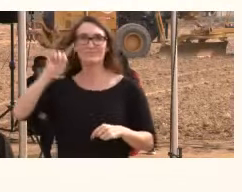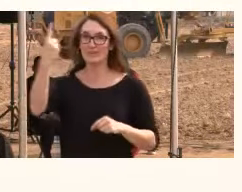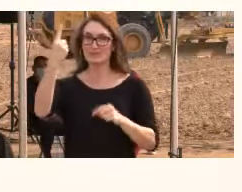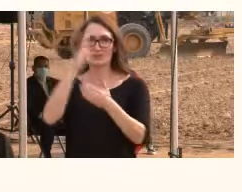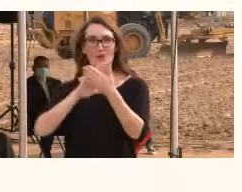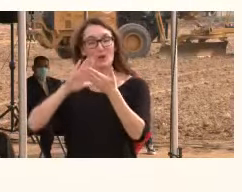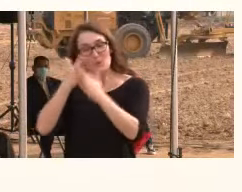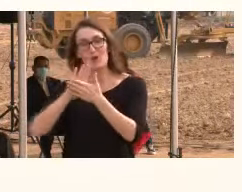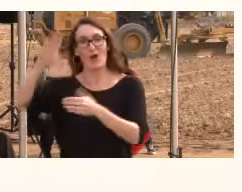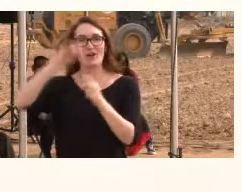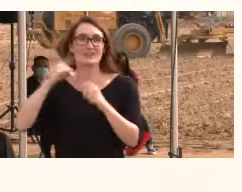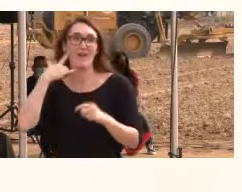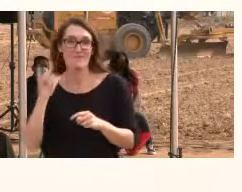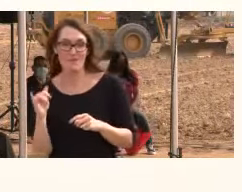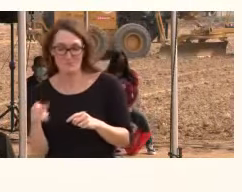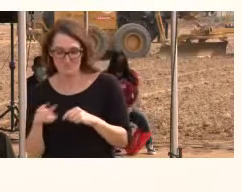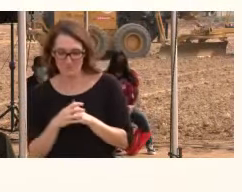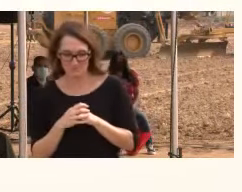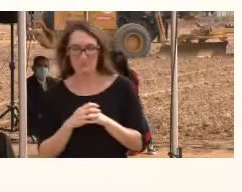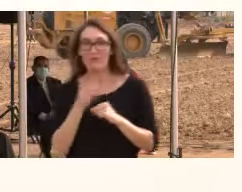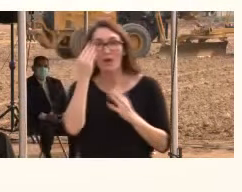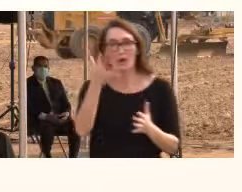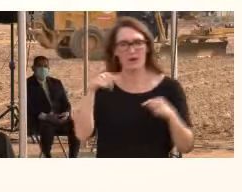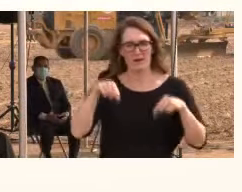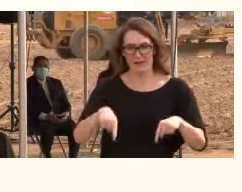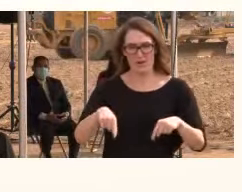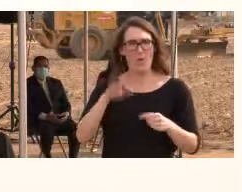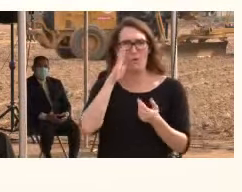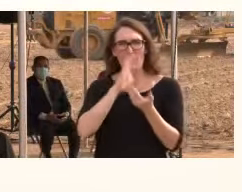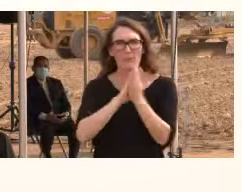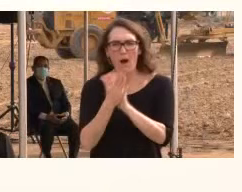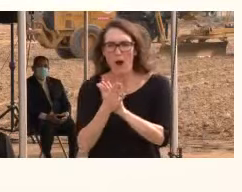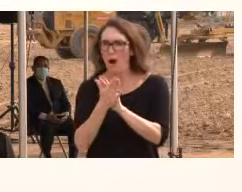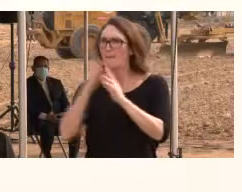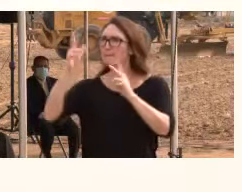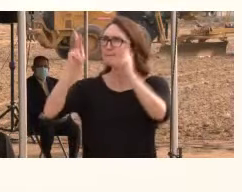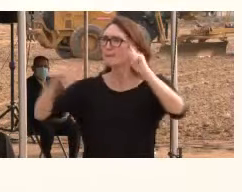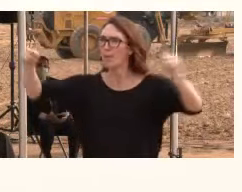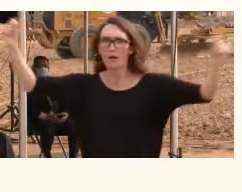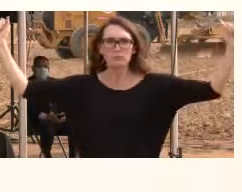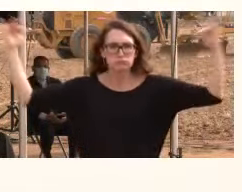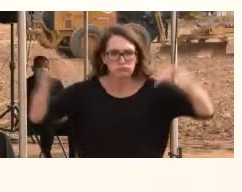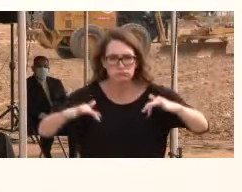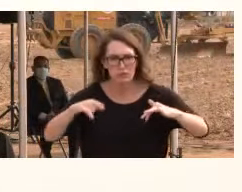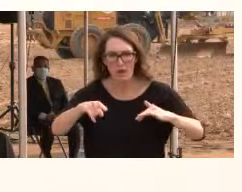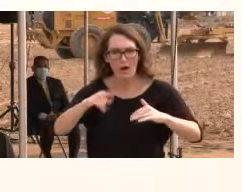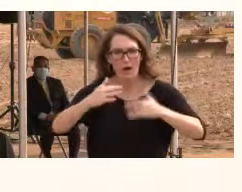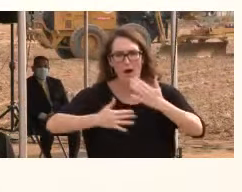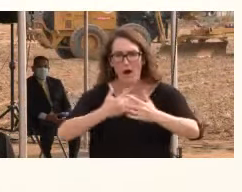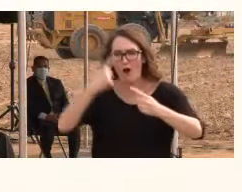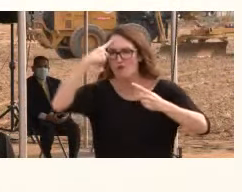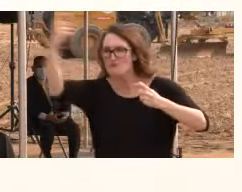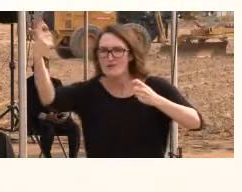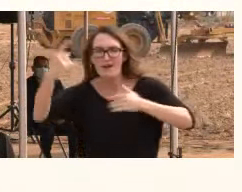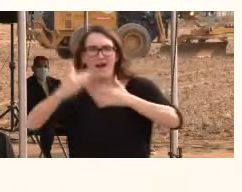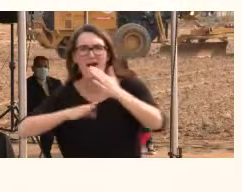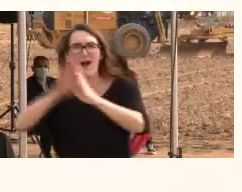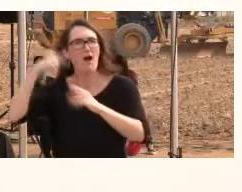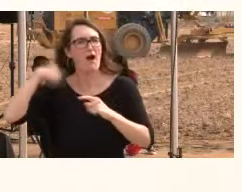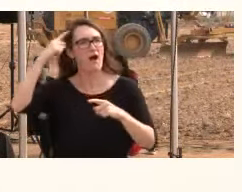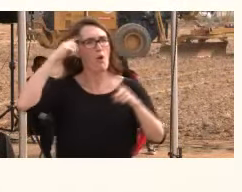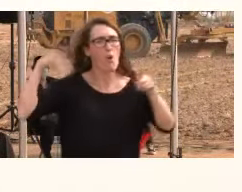It will be the future hub of many hopes and dreams for generations to come. I think of Washington